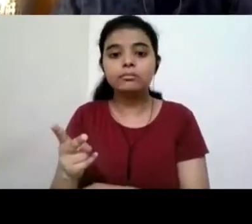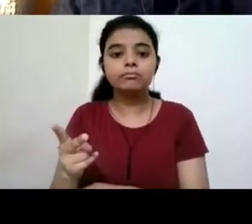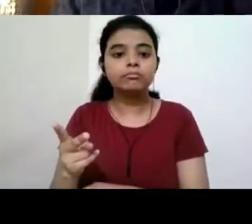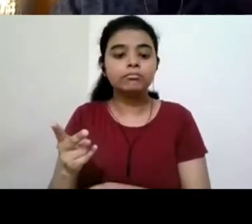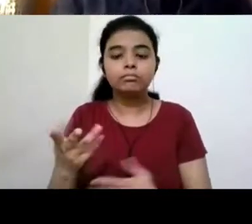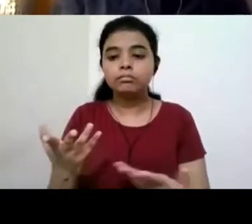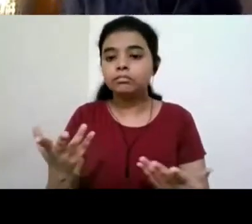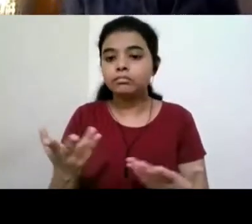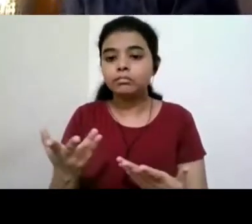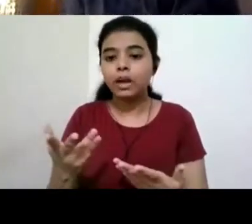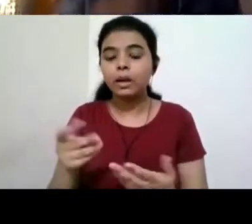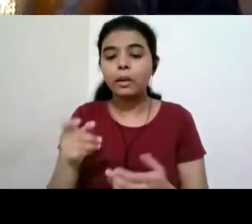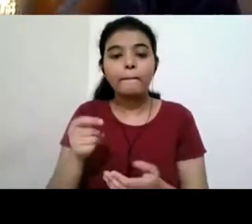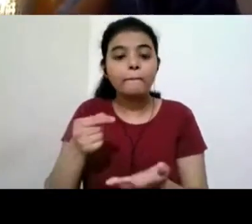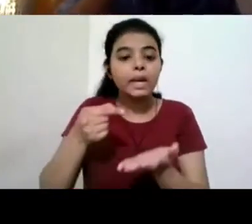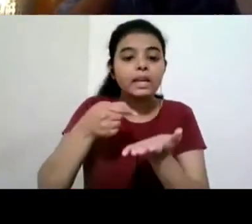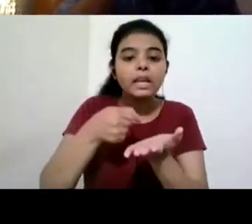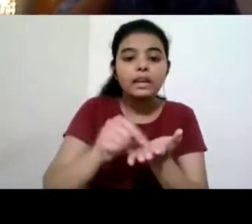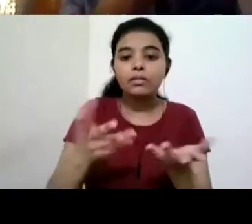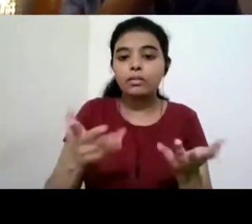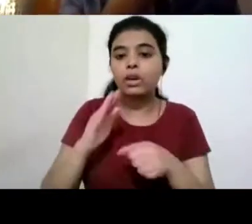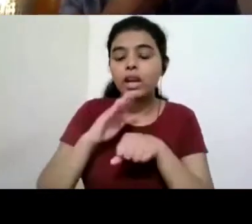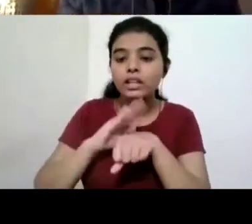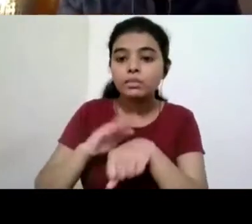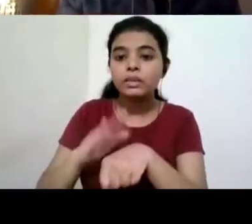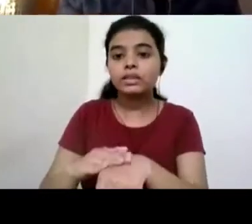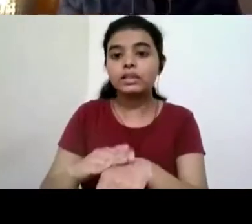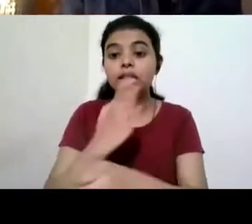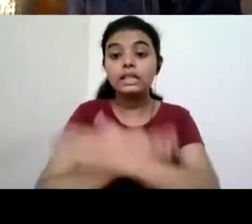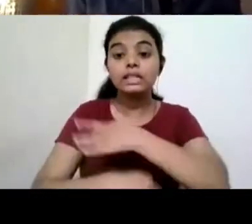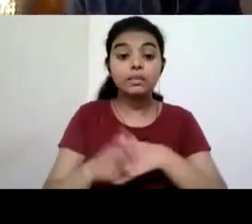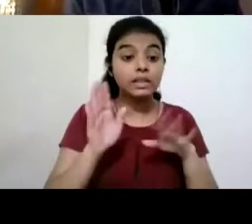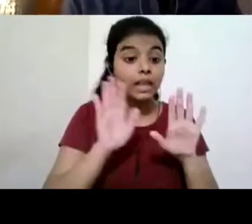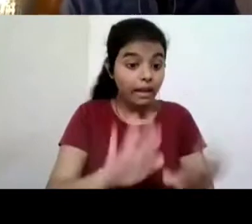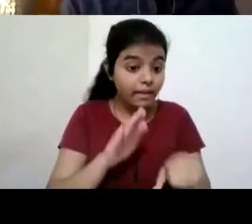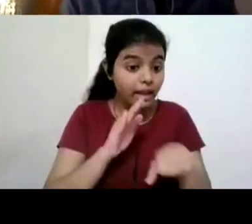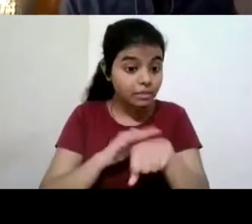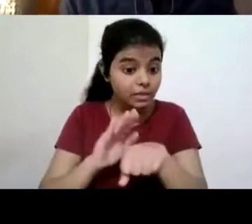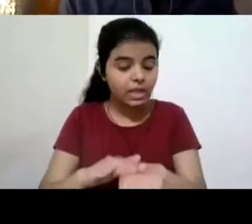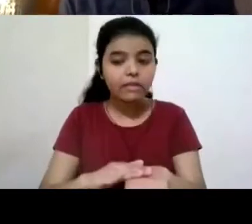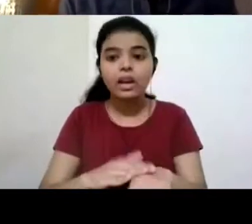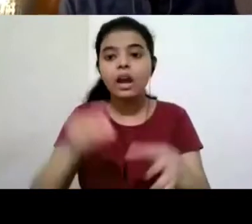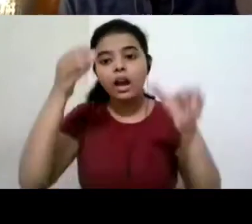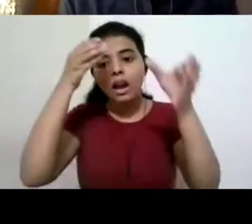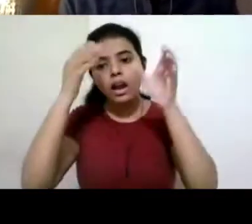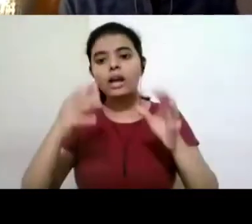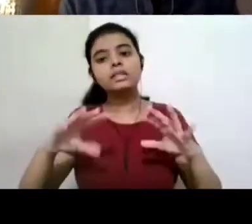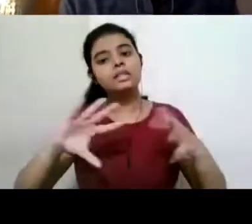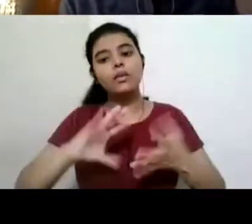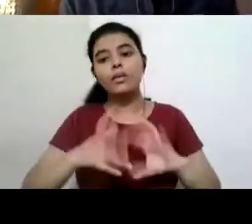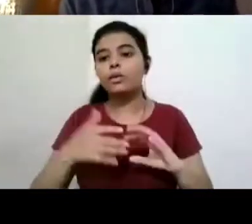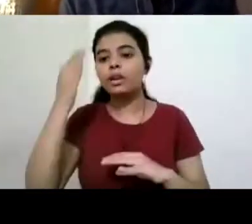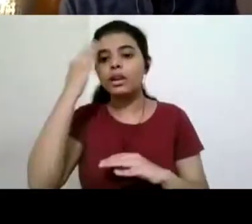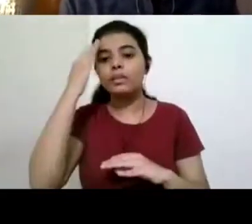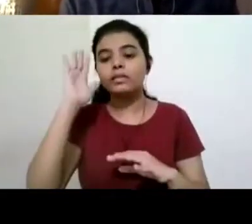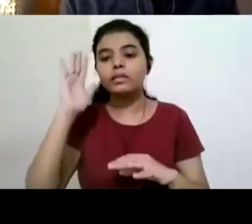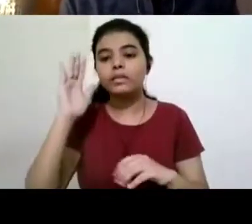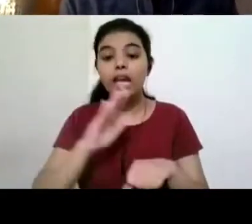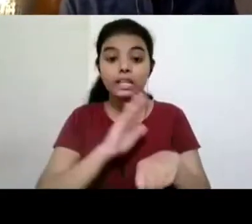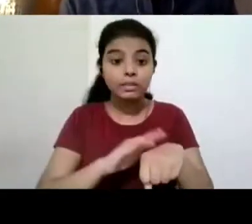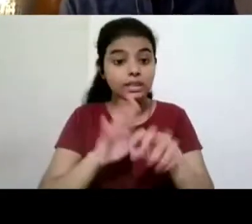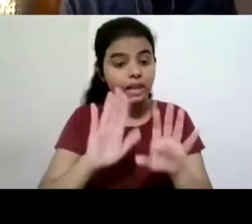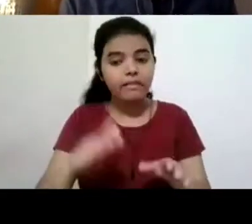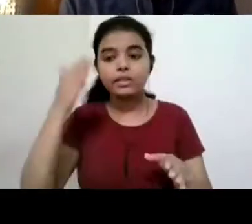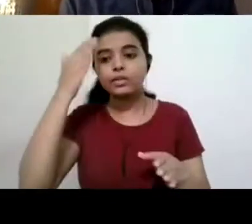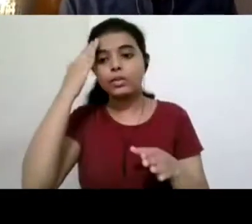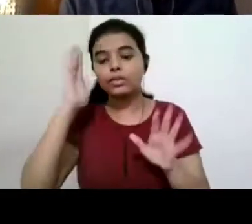was accorded to the experience of disability, or the knowledge acquired through experience. And the